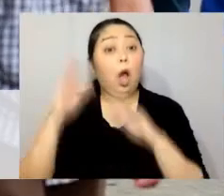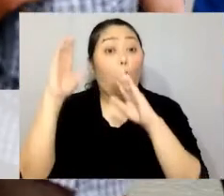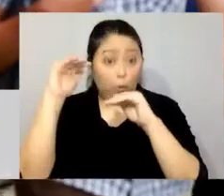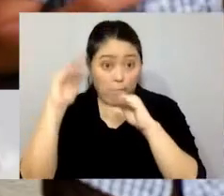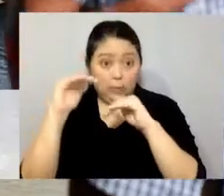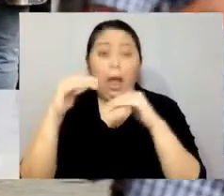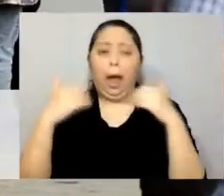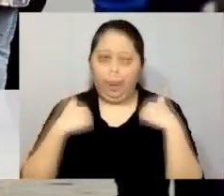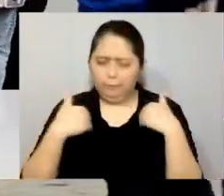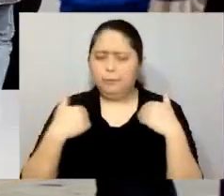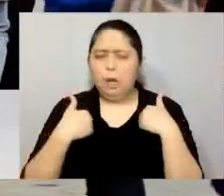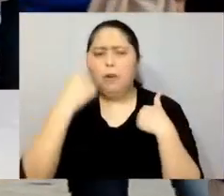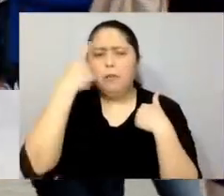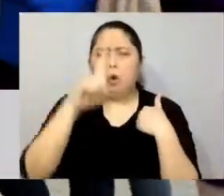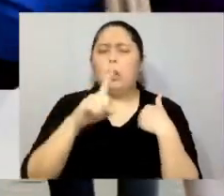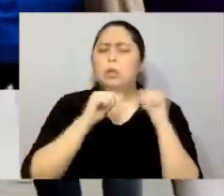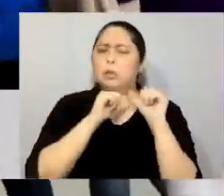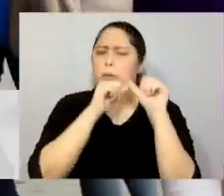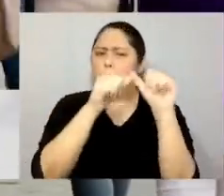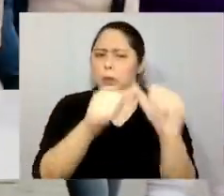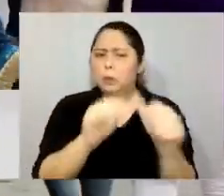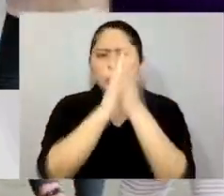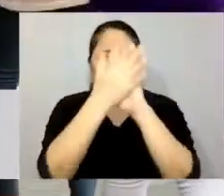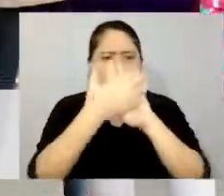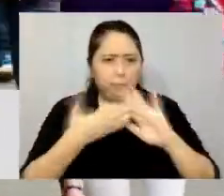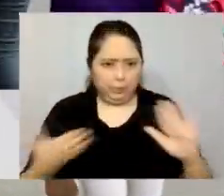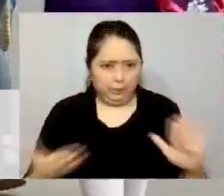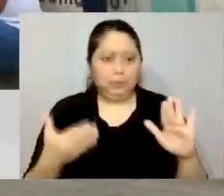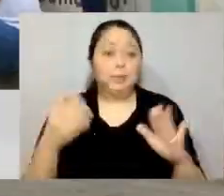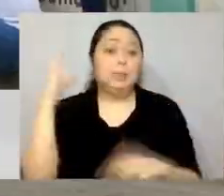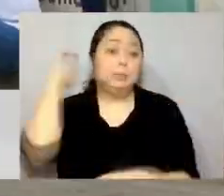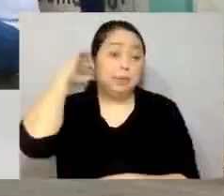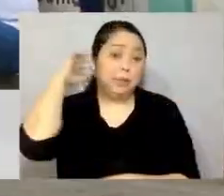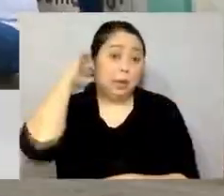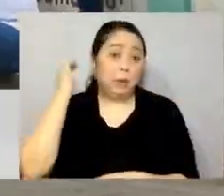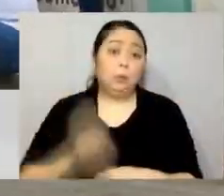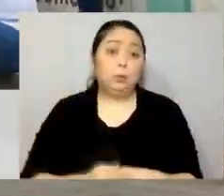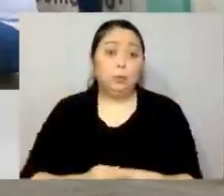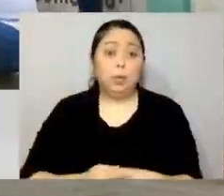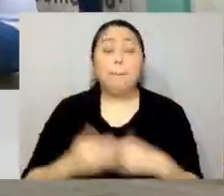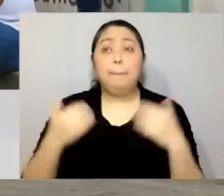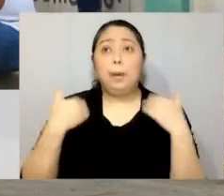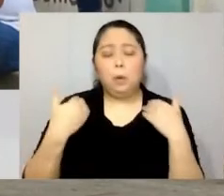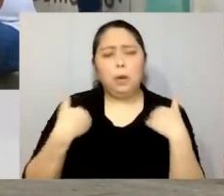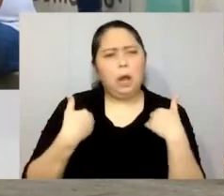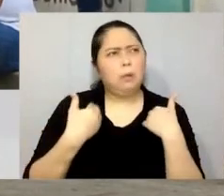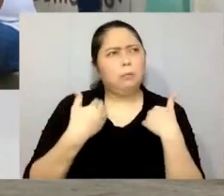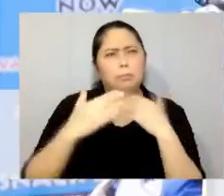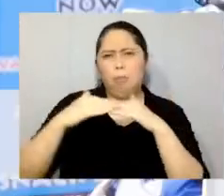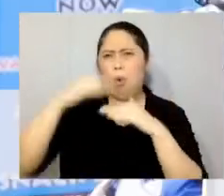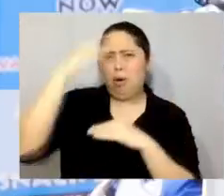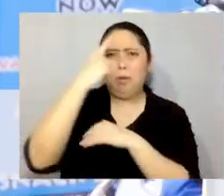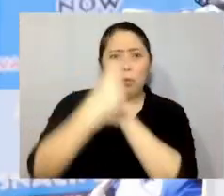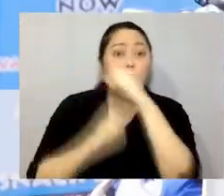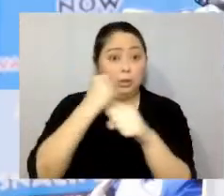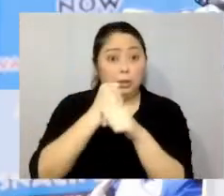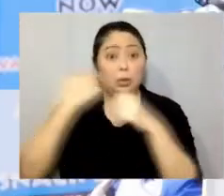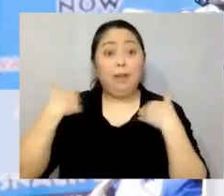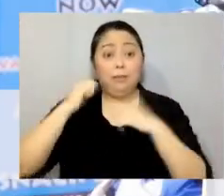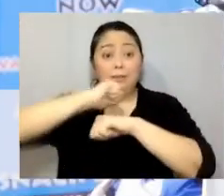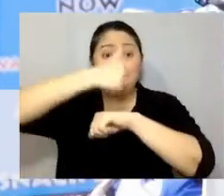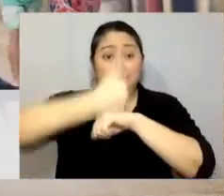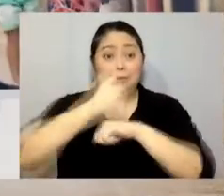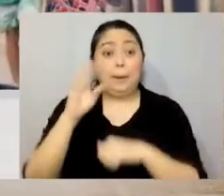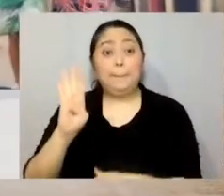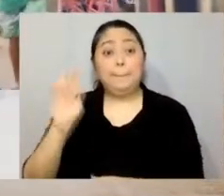Hopes remain high for lasting peace in Mindanao. This more than a year since the establishment of the Bangsamoro Autonomous